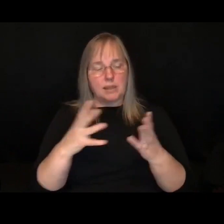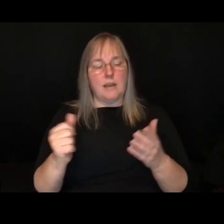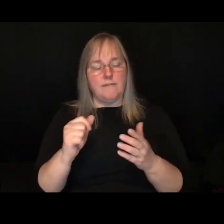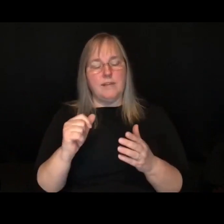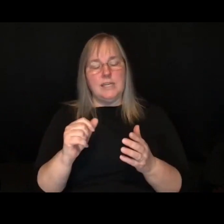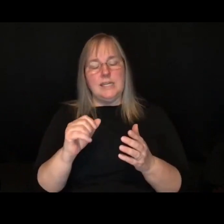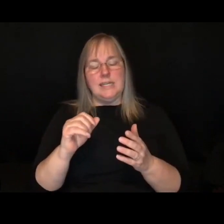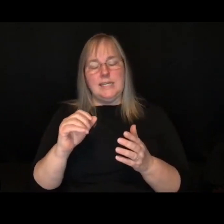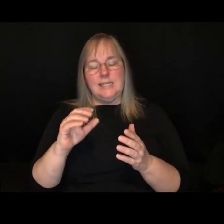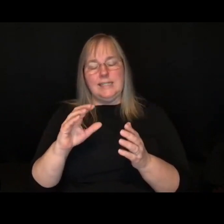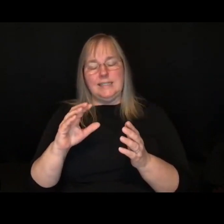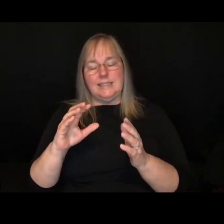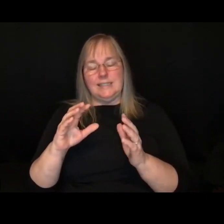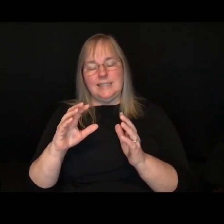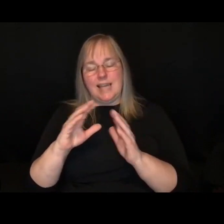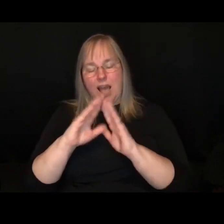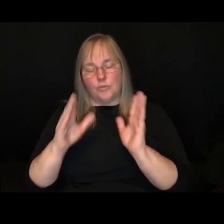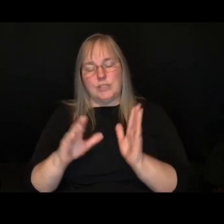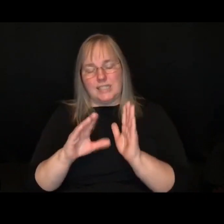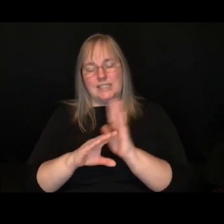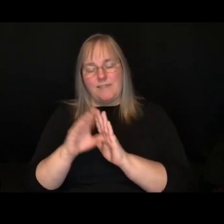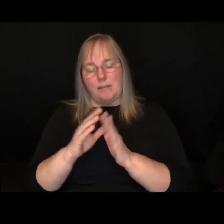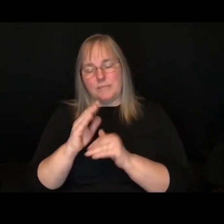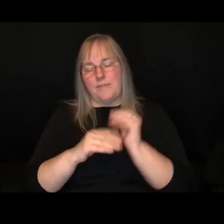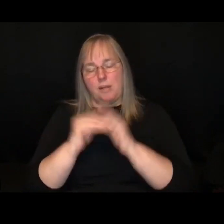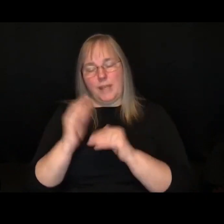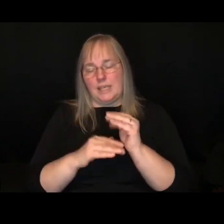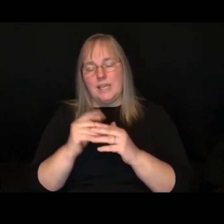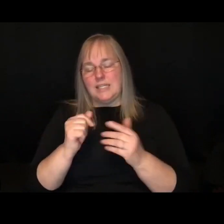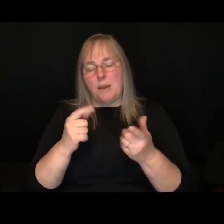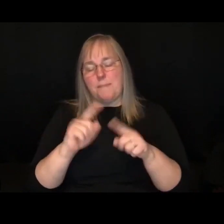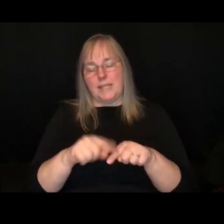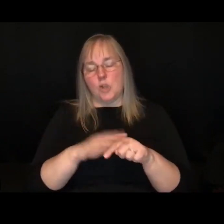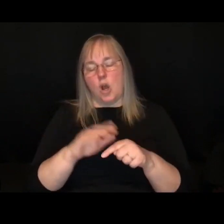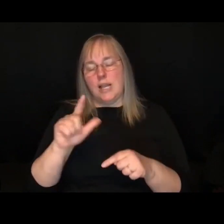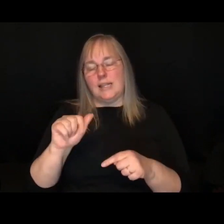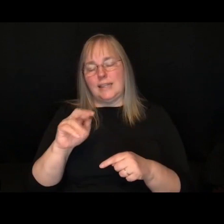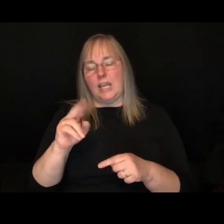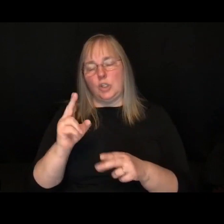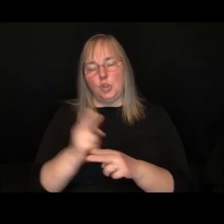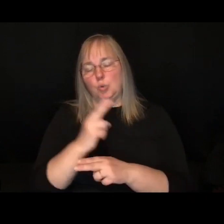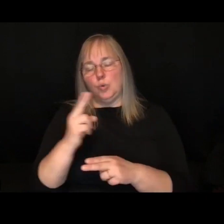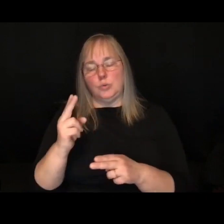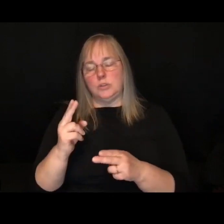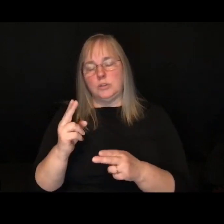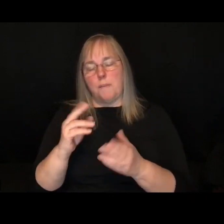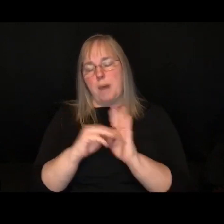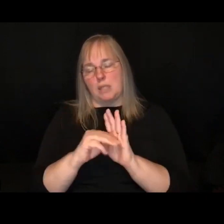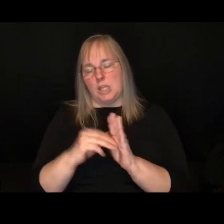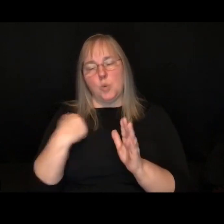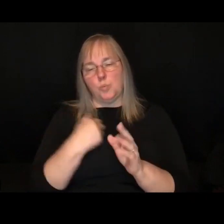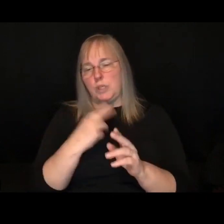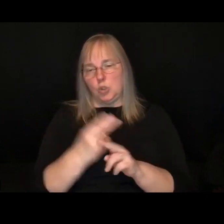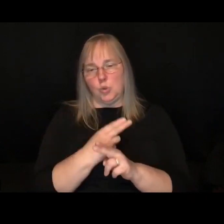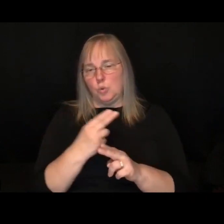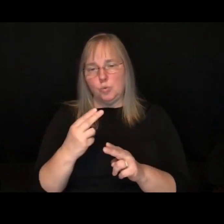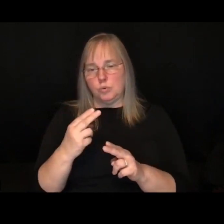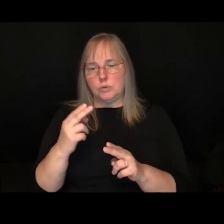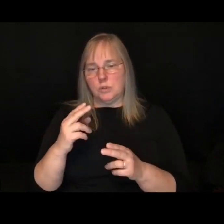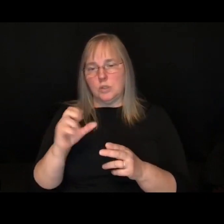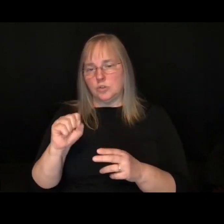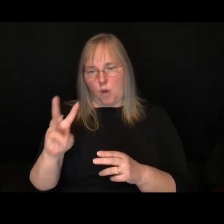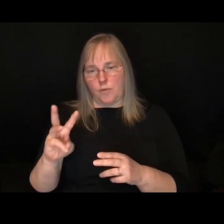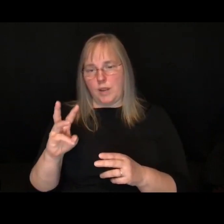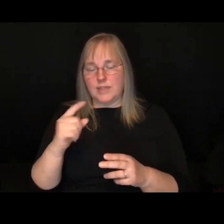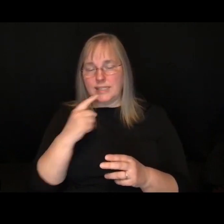on land use modeling. So we have a software called Community Viz, where we were able to plug in different scenarios saying if X,